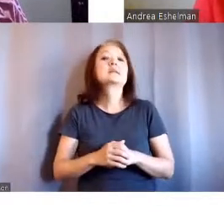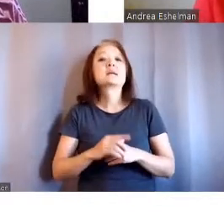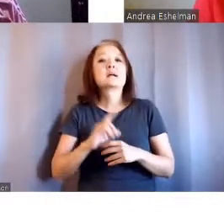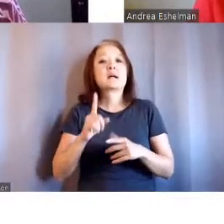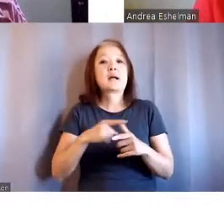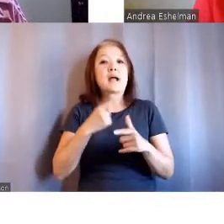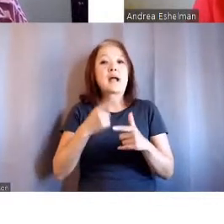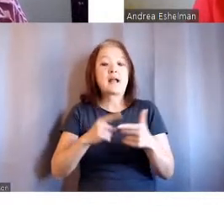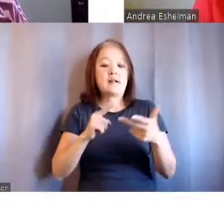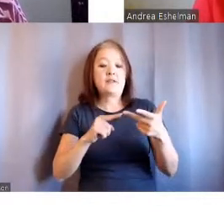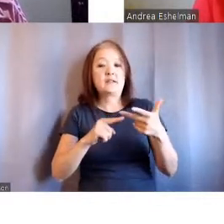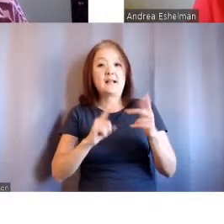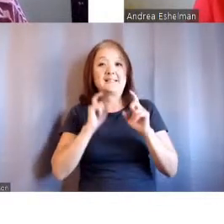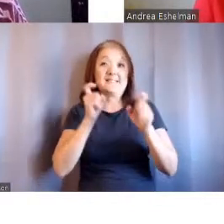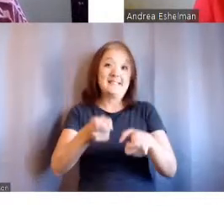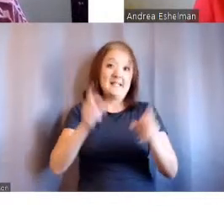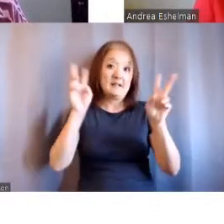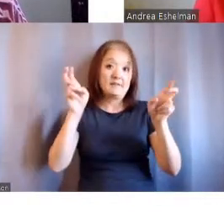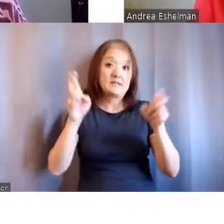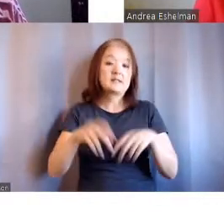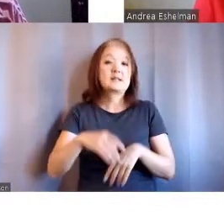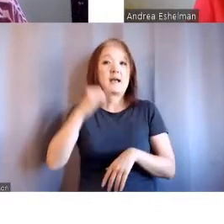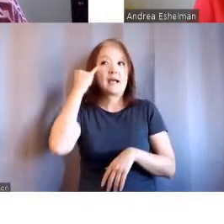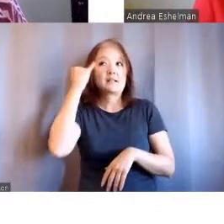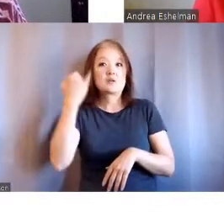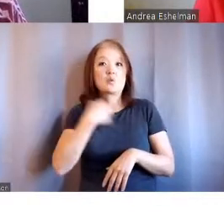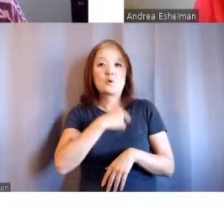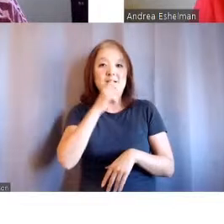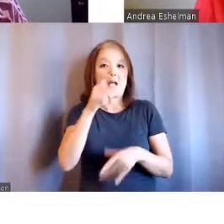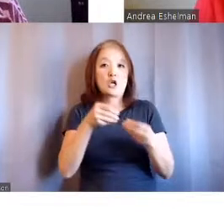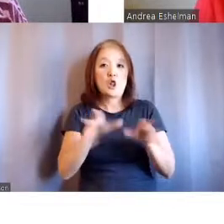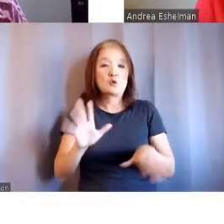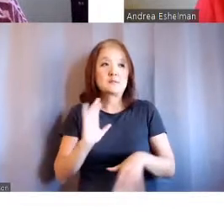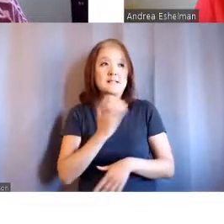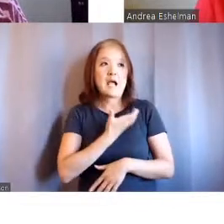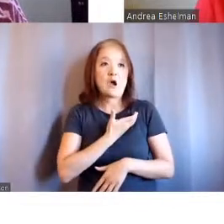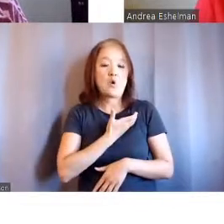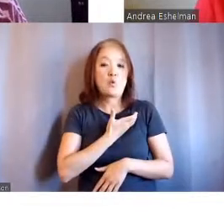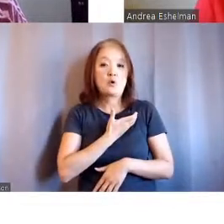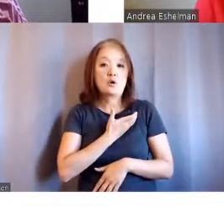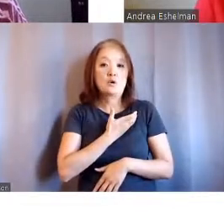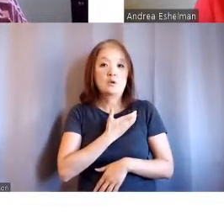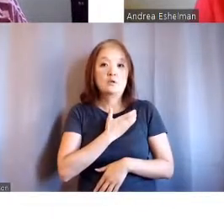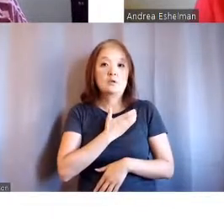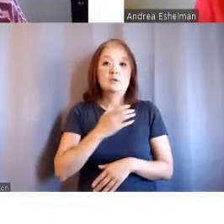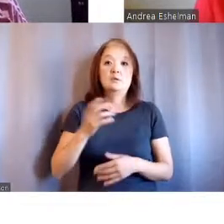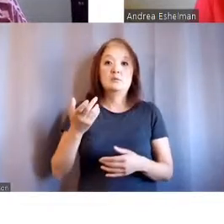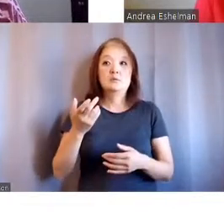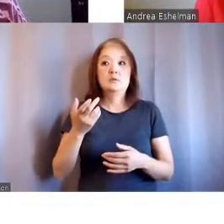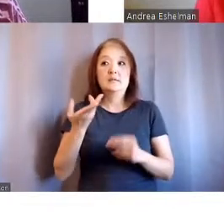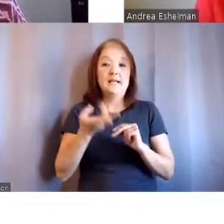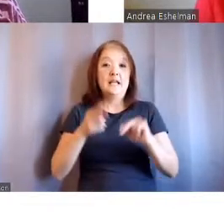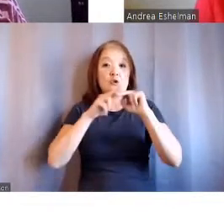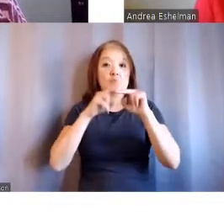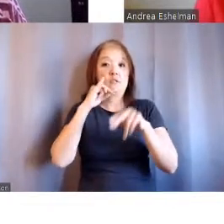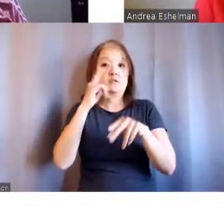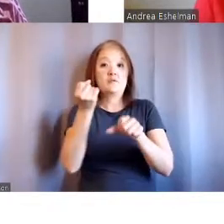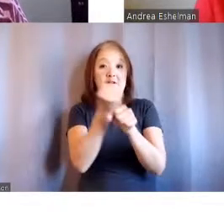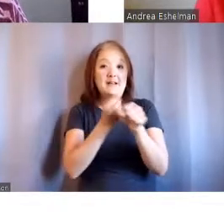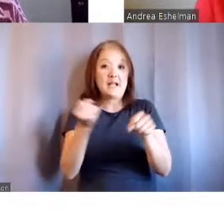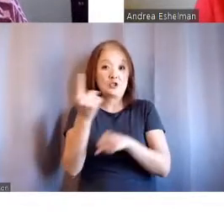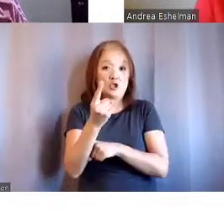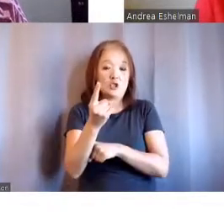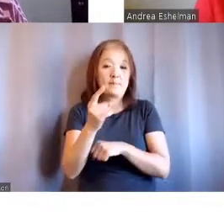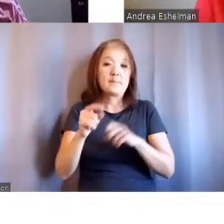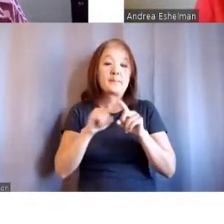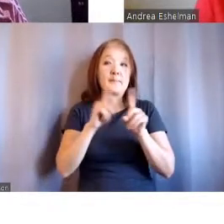was hearing that, you know, the idea that we are not going to lose our contracted increase going in for next school year. But